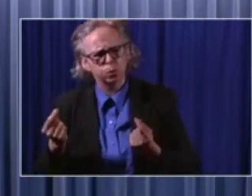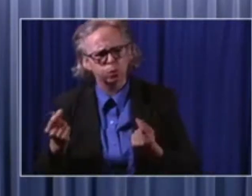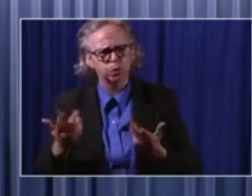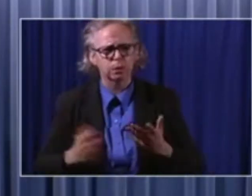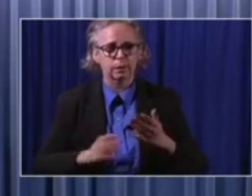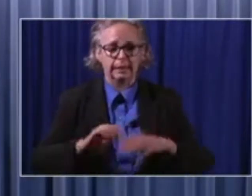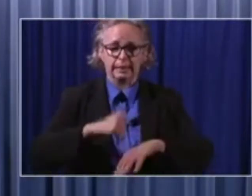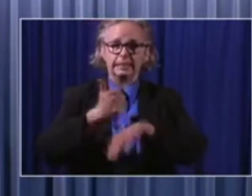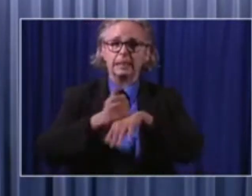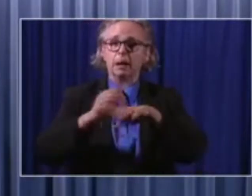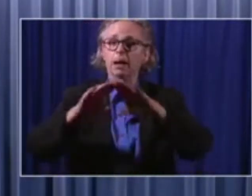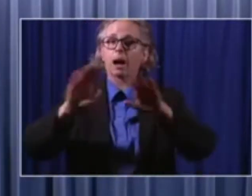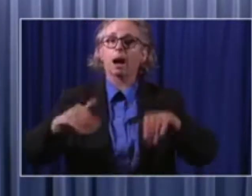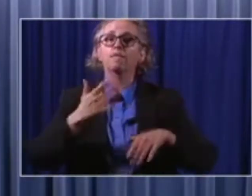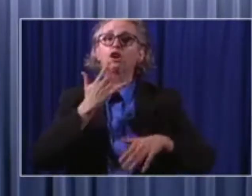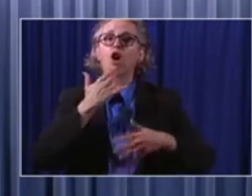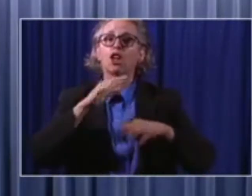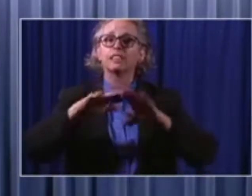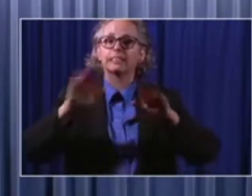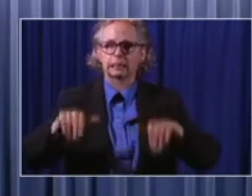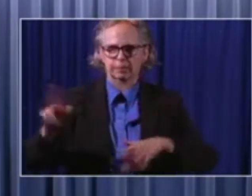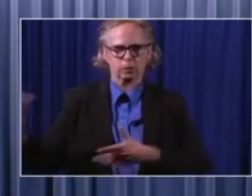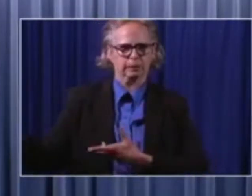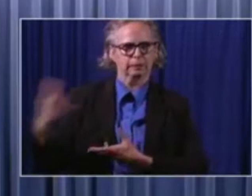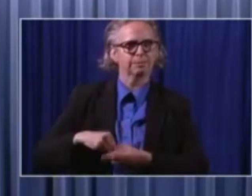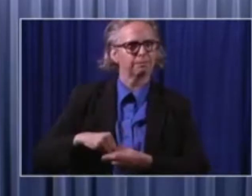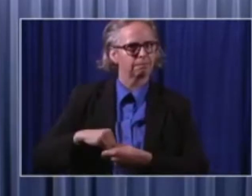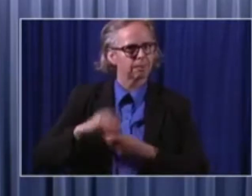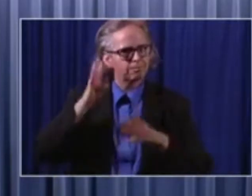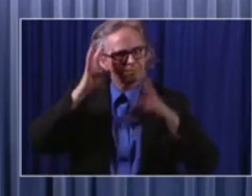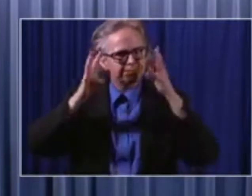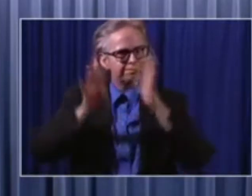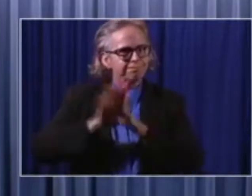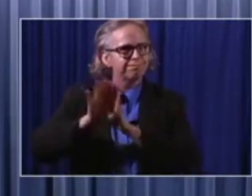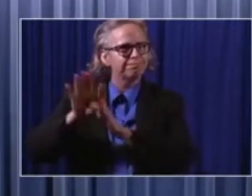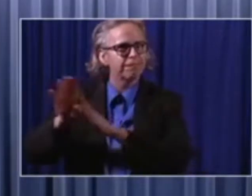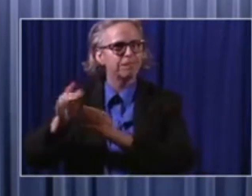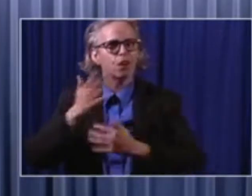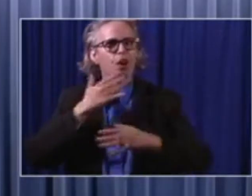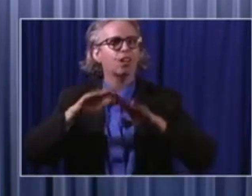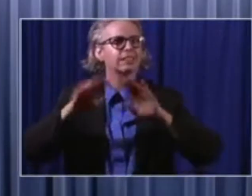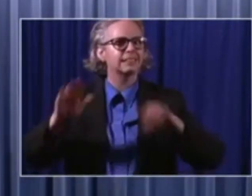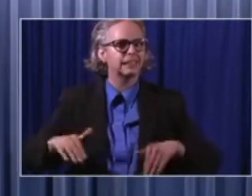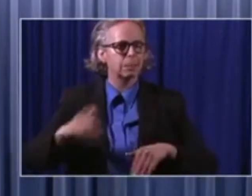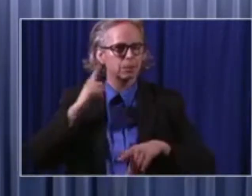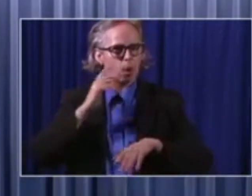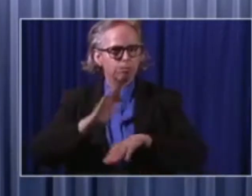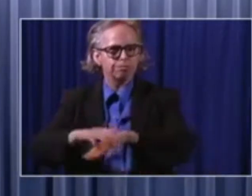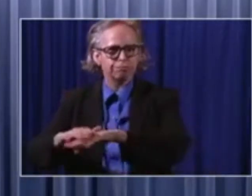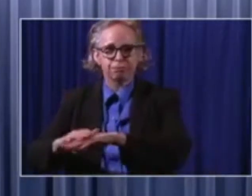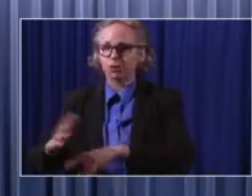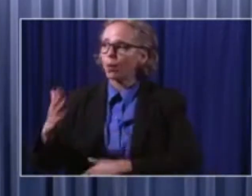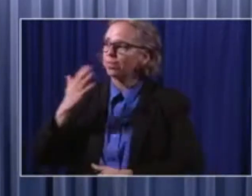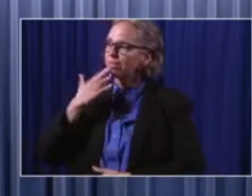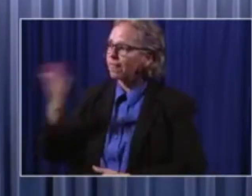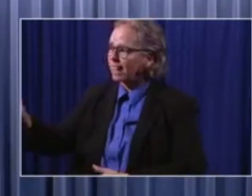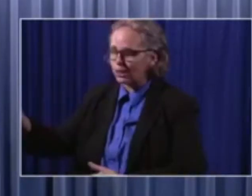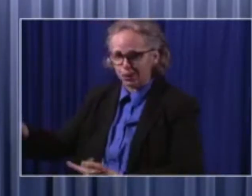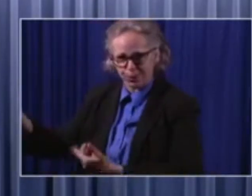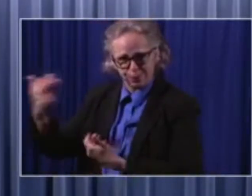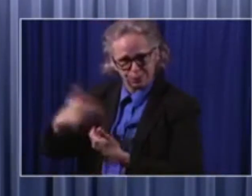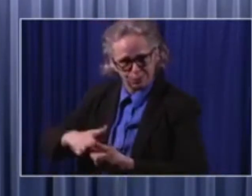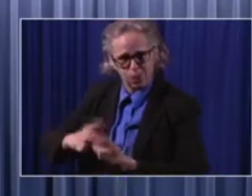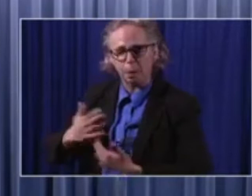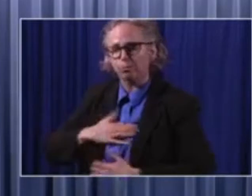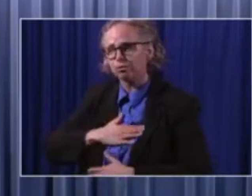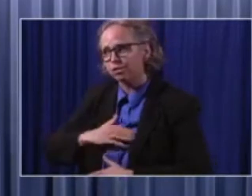now seeing every week that we talk about. And Dr. Thomas, thanks for joining us. We appreciate it very,